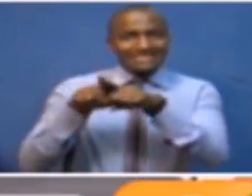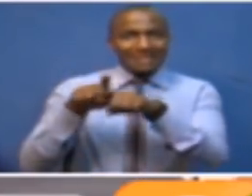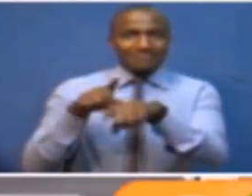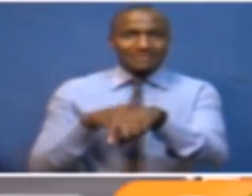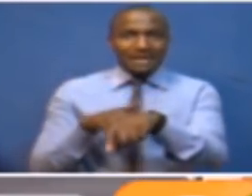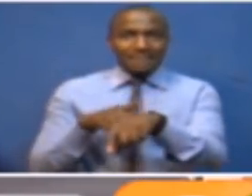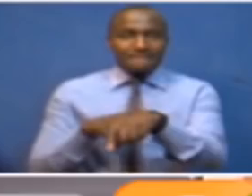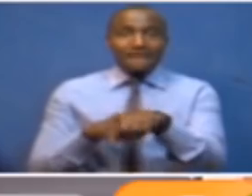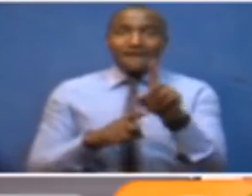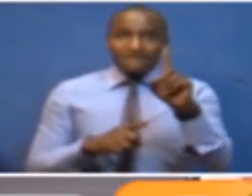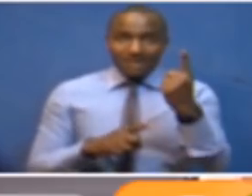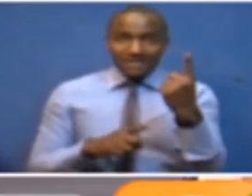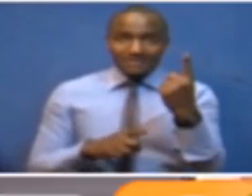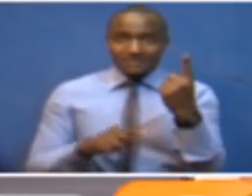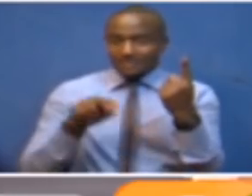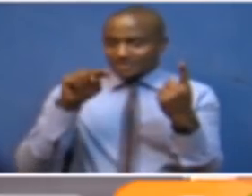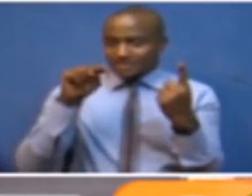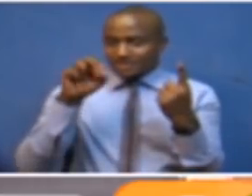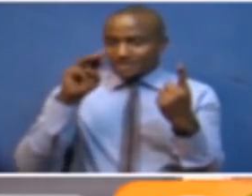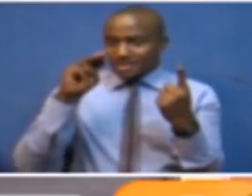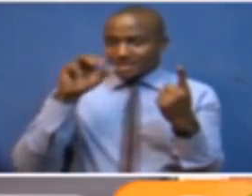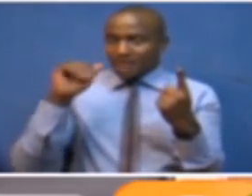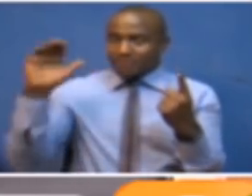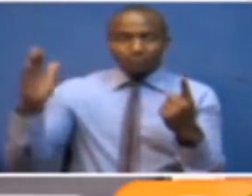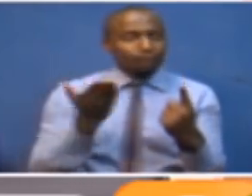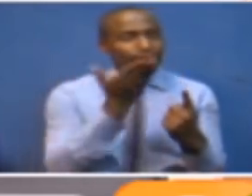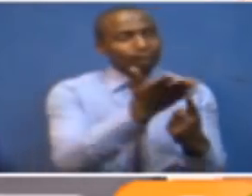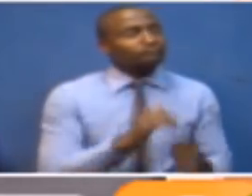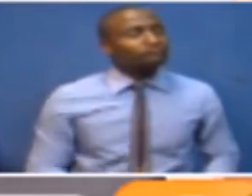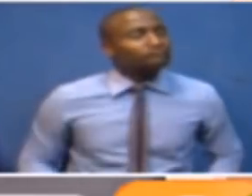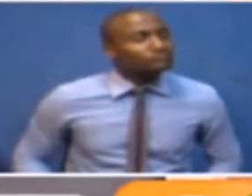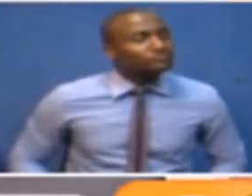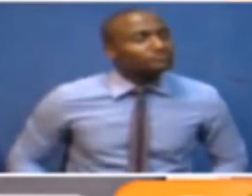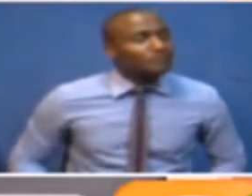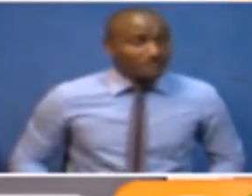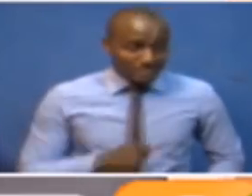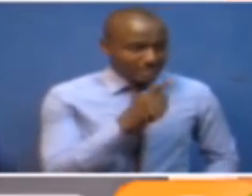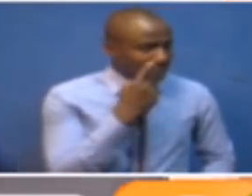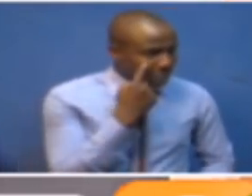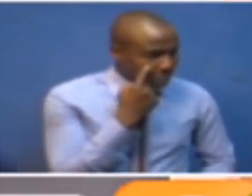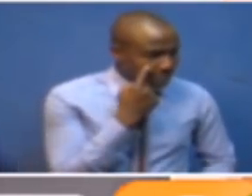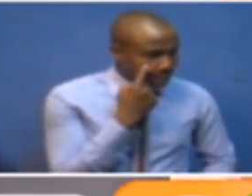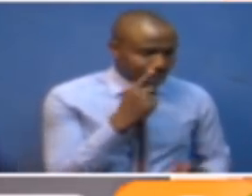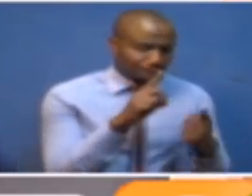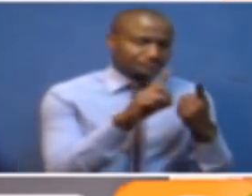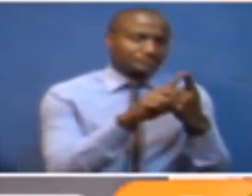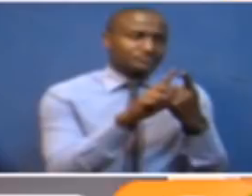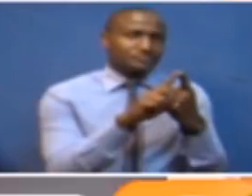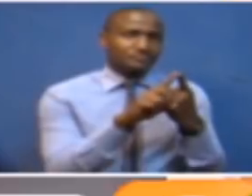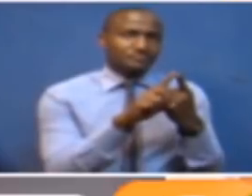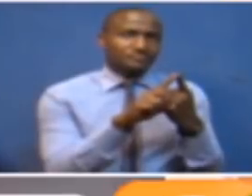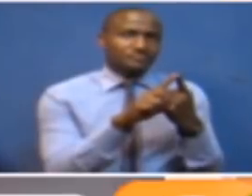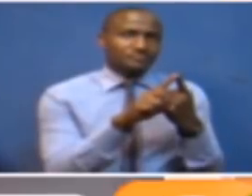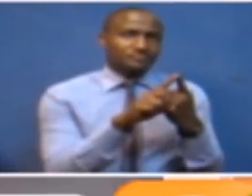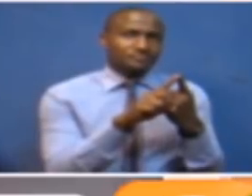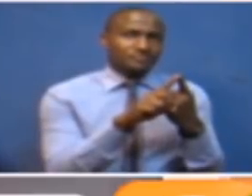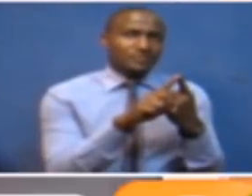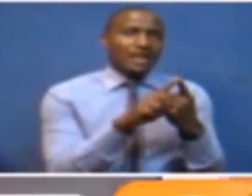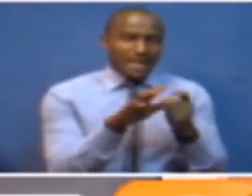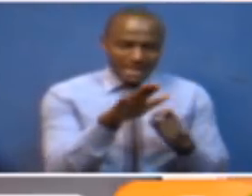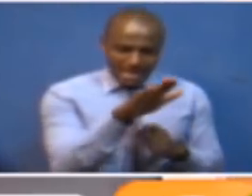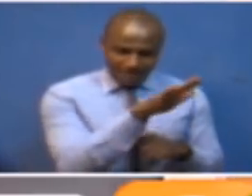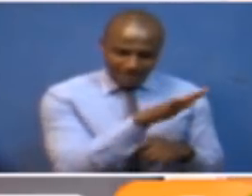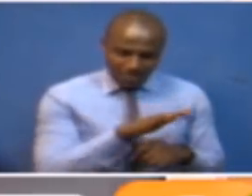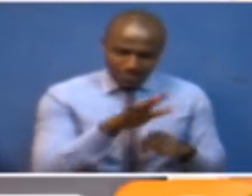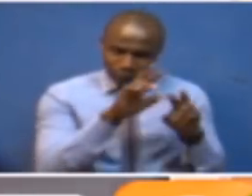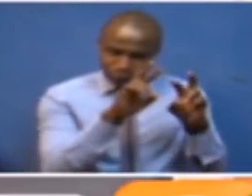to the National Environmental Management Authority, where they take a look at two issues. So they will ask you to do an environmental